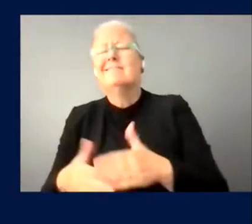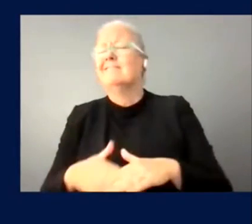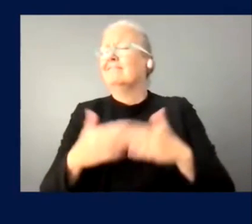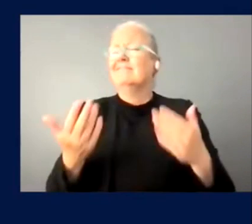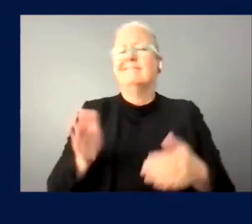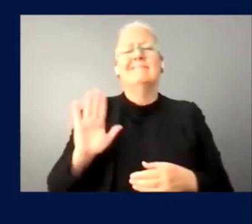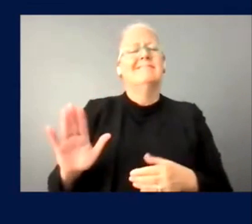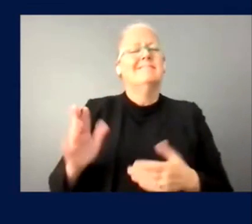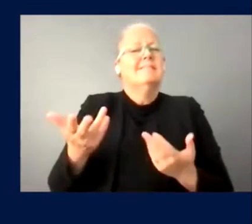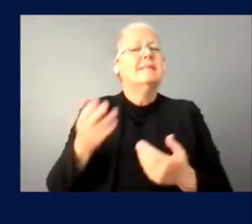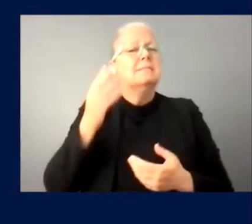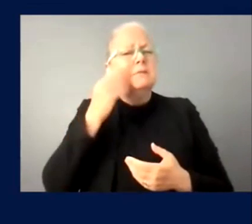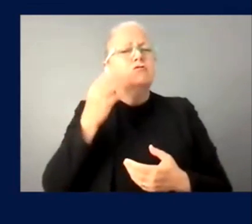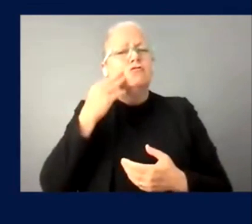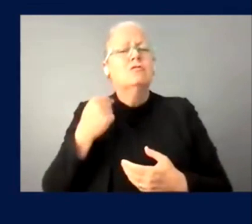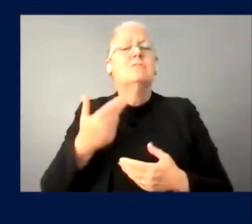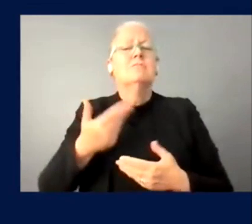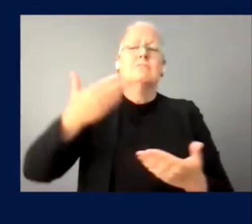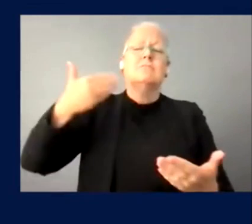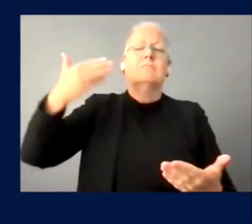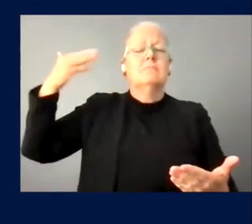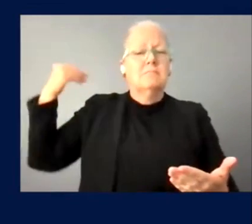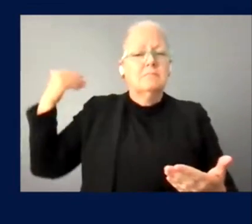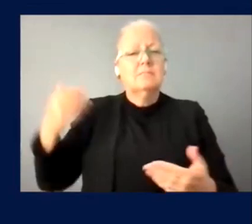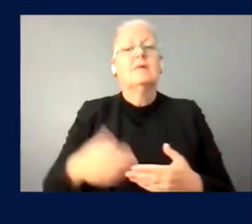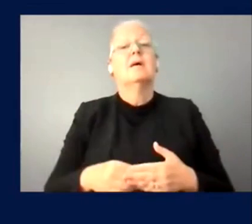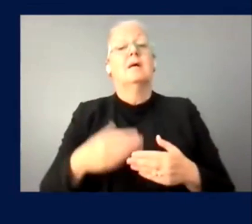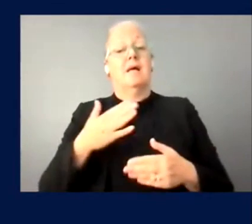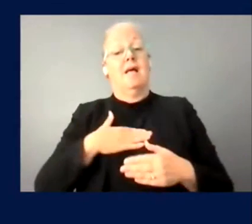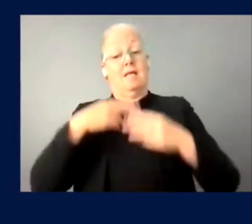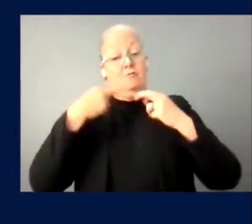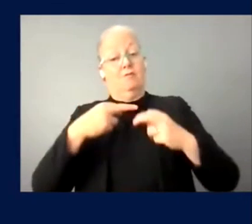kind of relates to some of the other findings from our surveys.